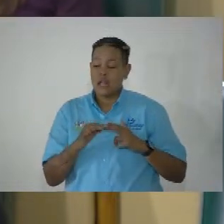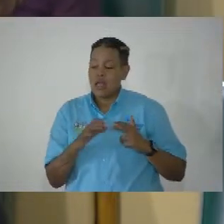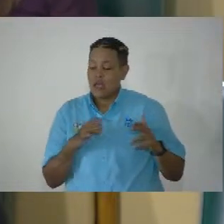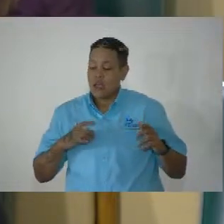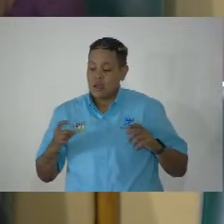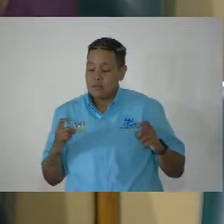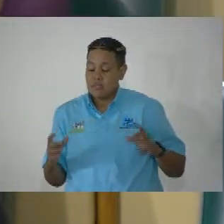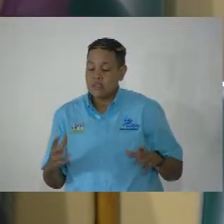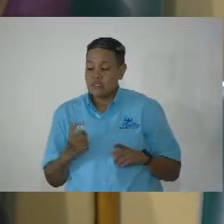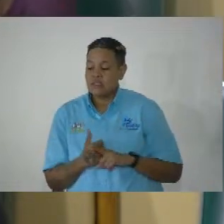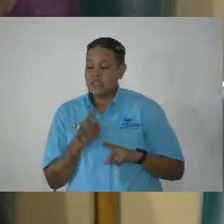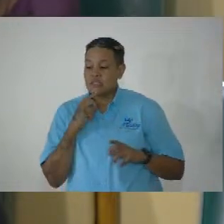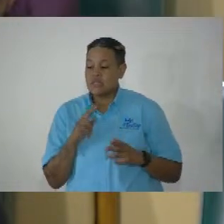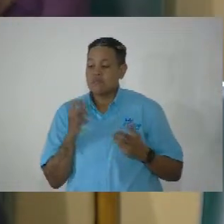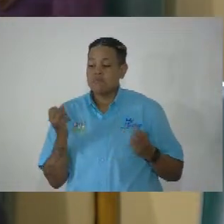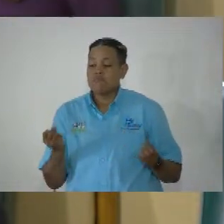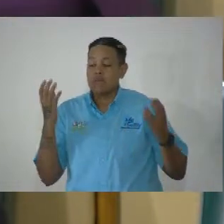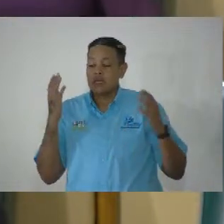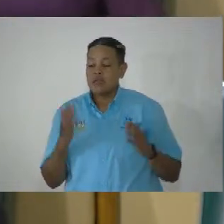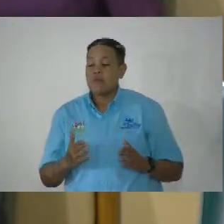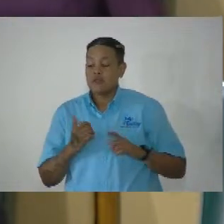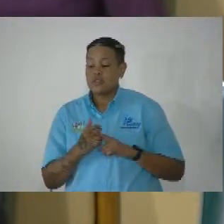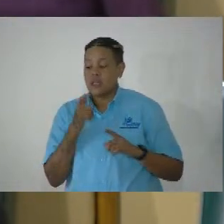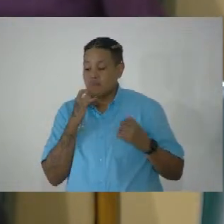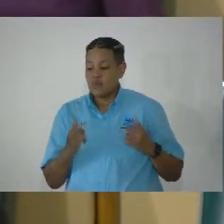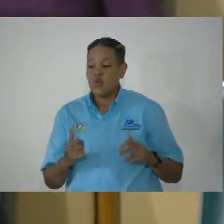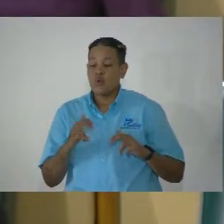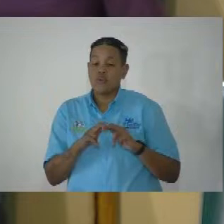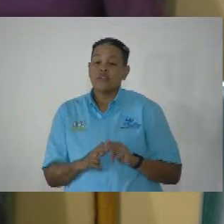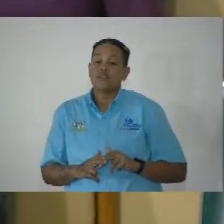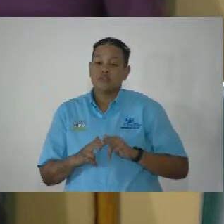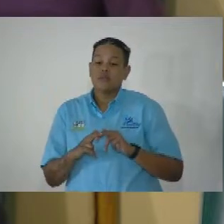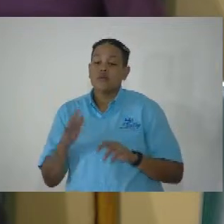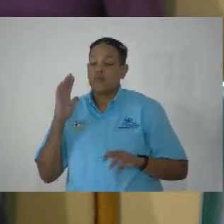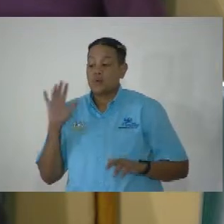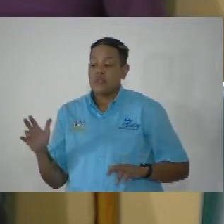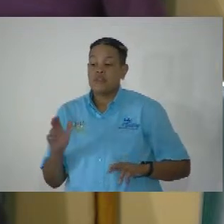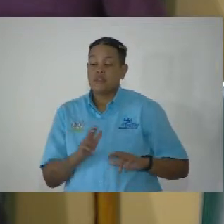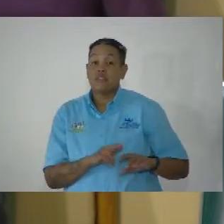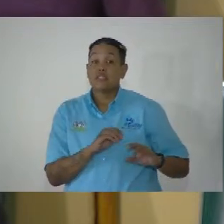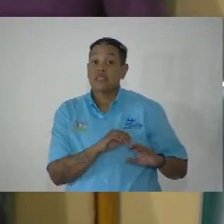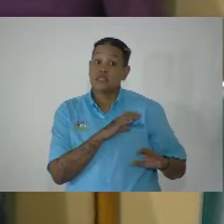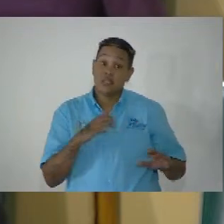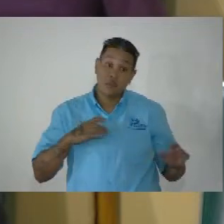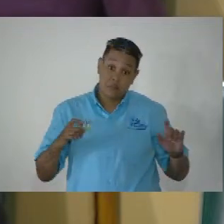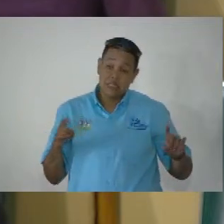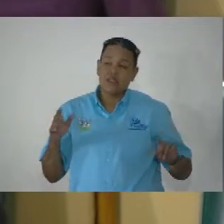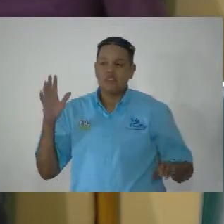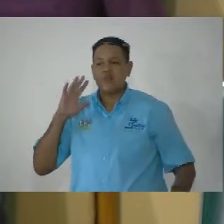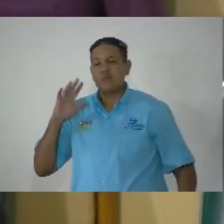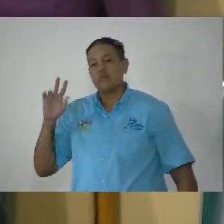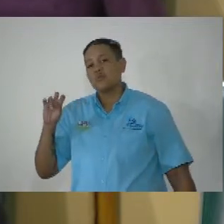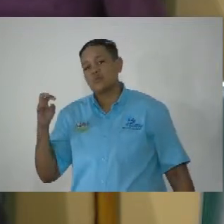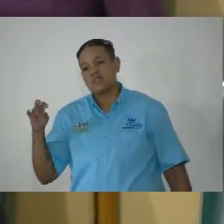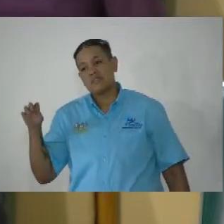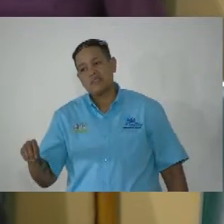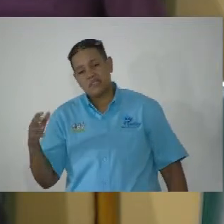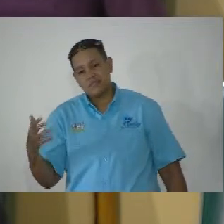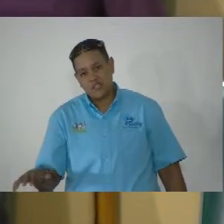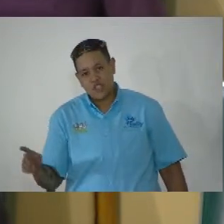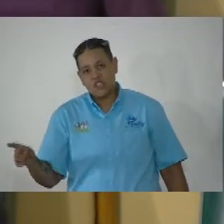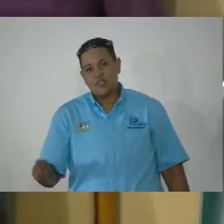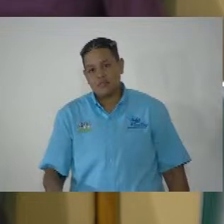Committee, and the number of persons who are now sitting, who will be sitting on this Joint Select Committee to